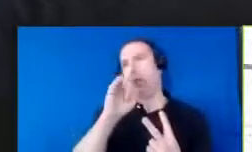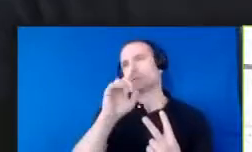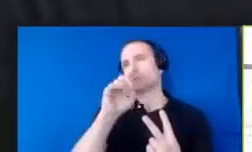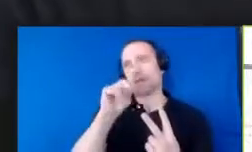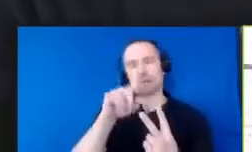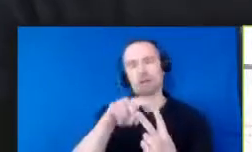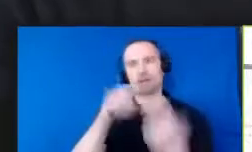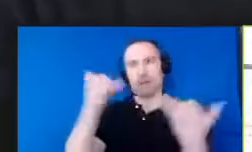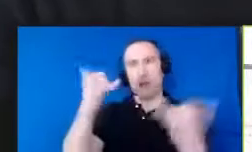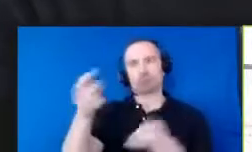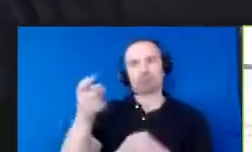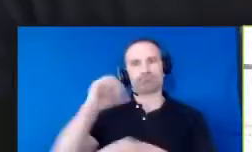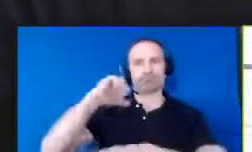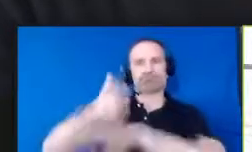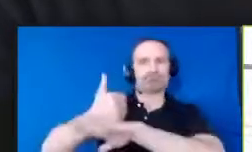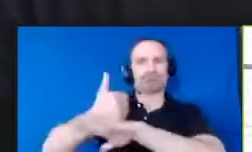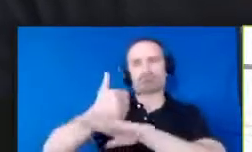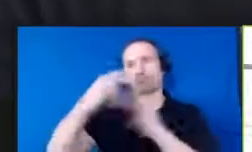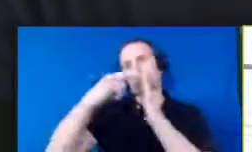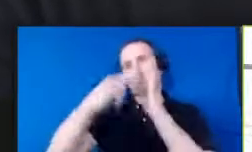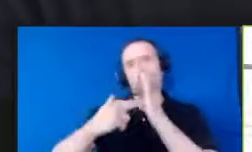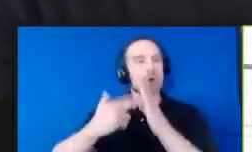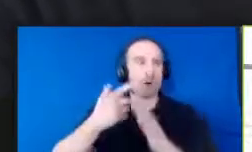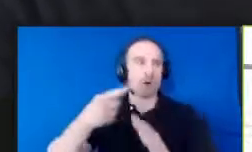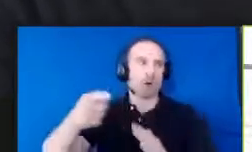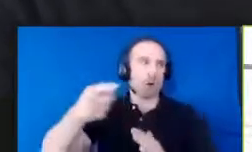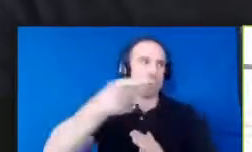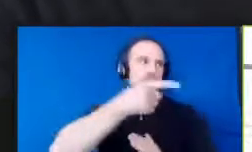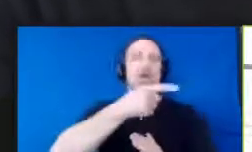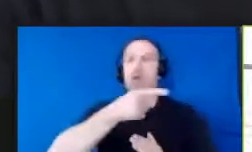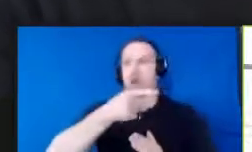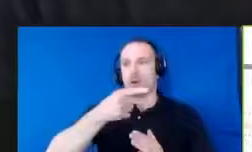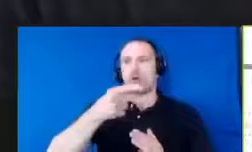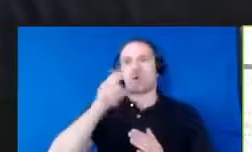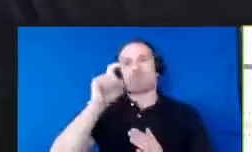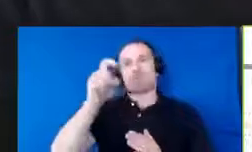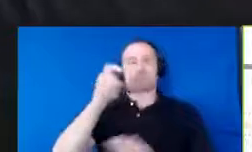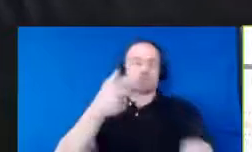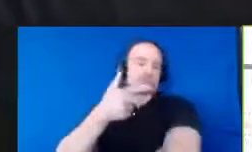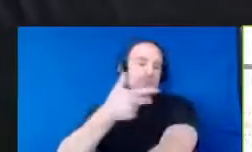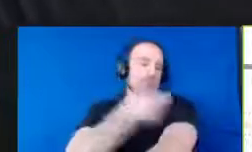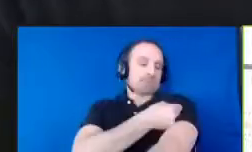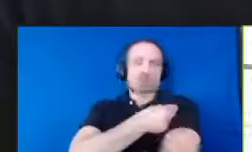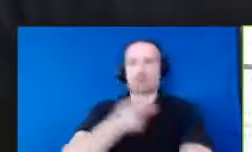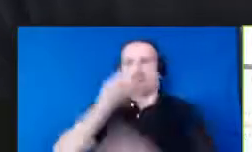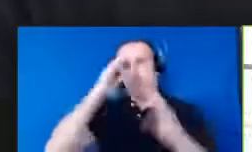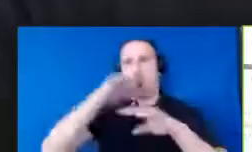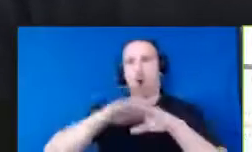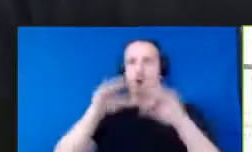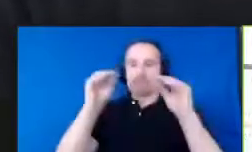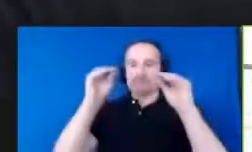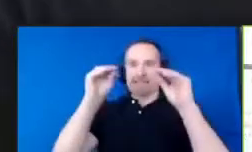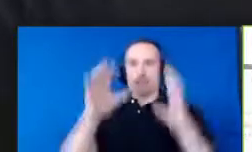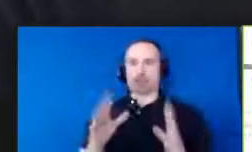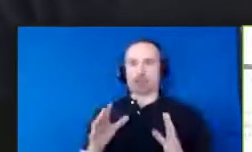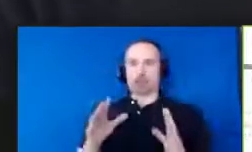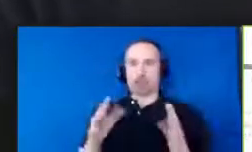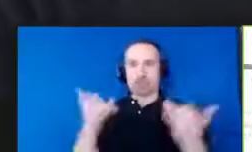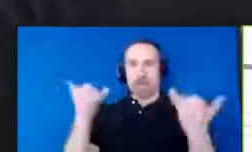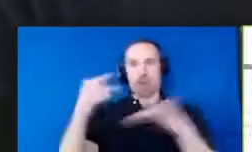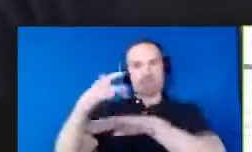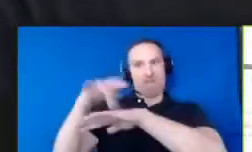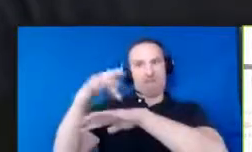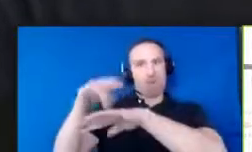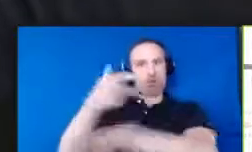everyone now is going to be focused on getting educators vaccinated, both people who are in school, school